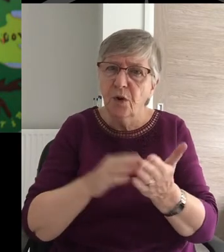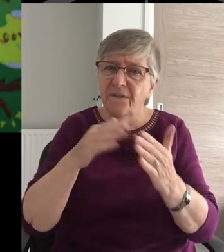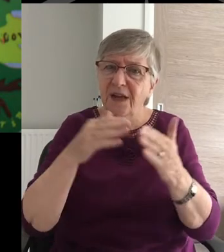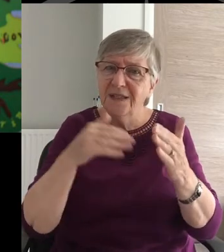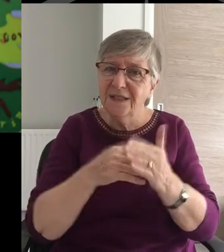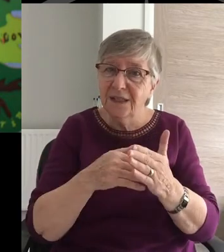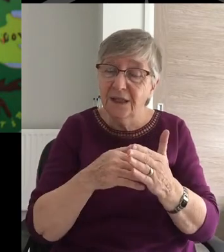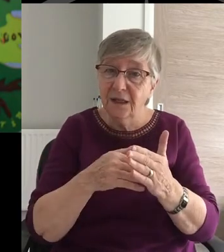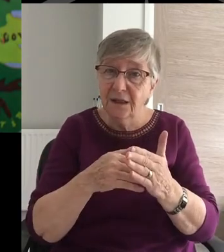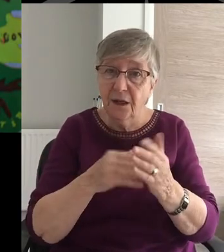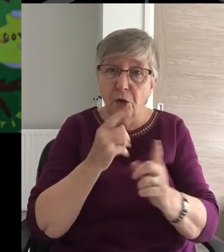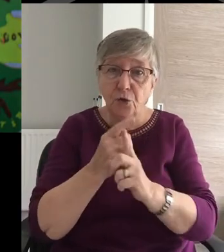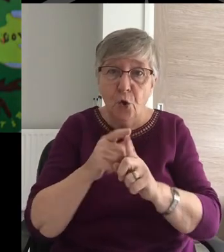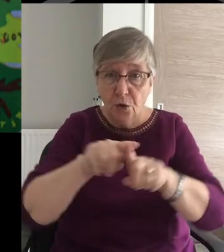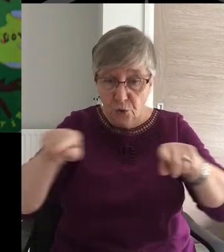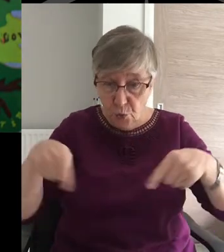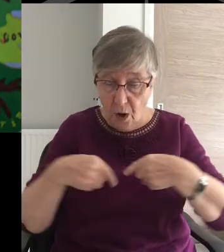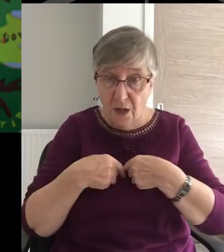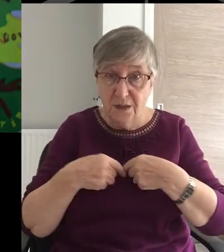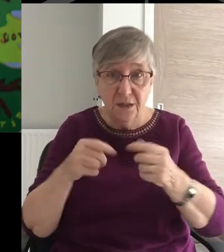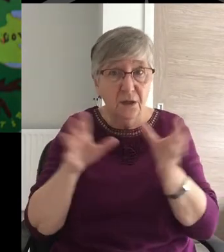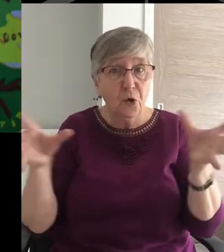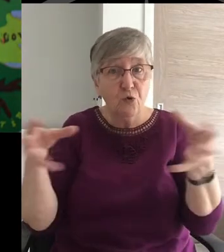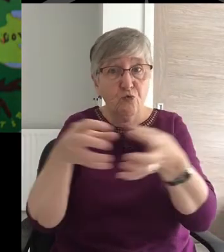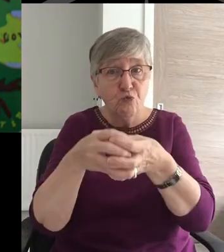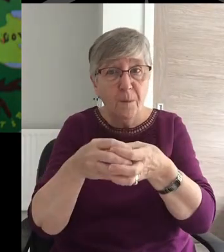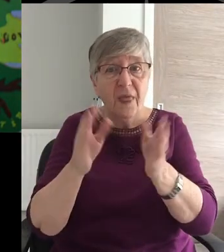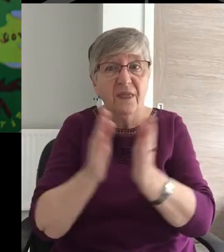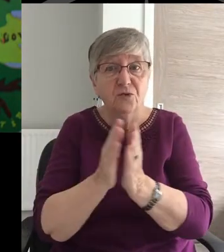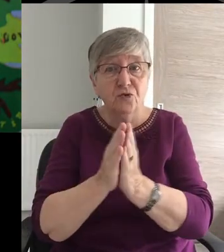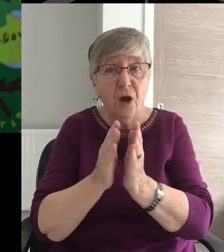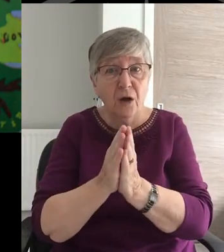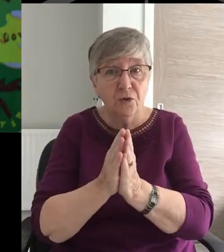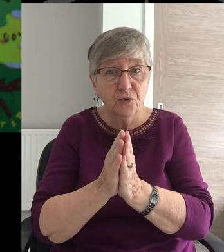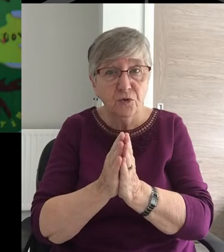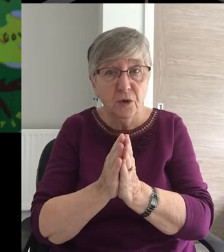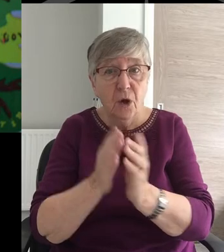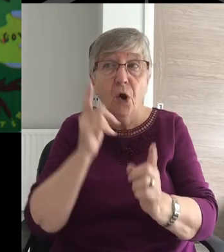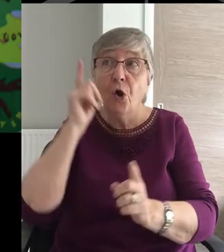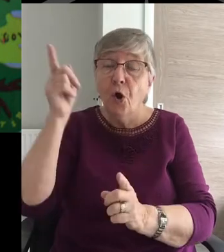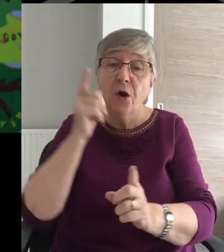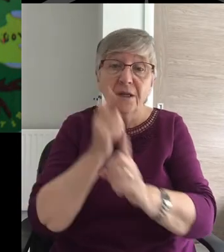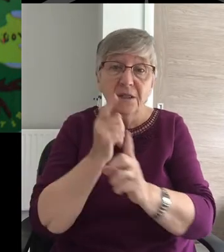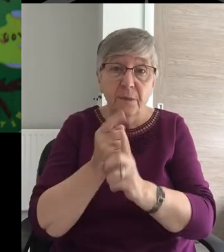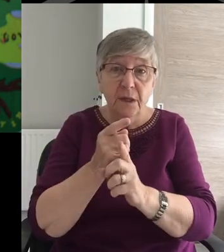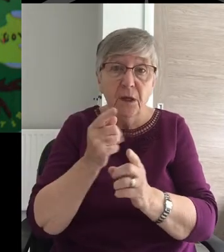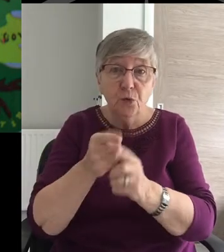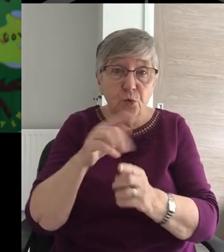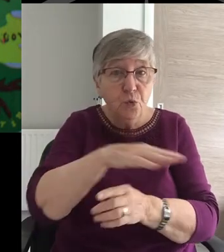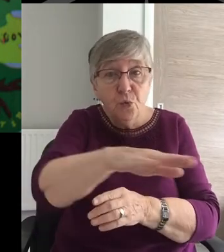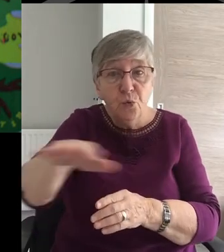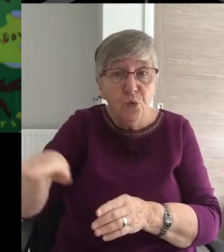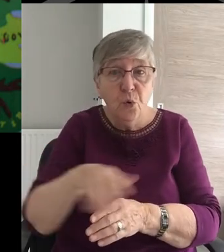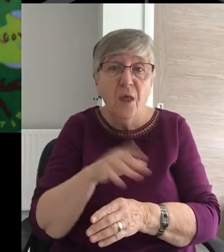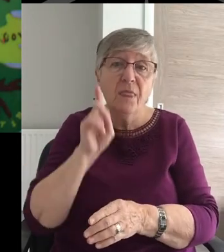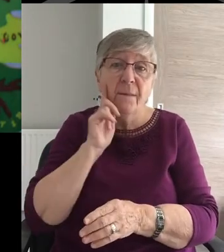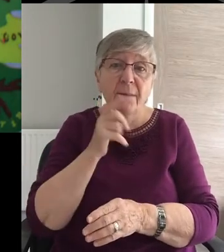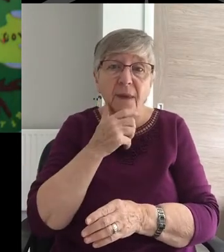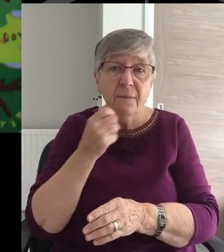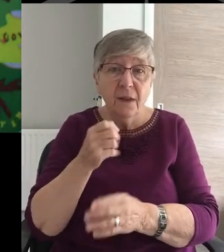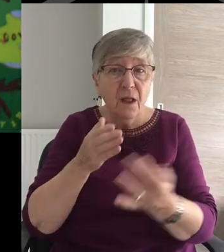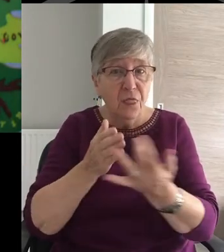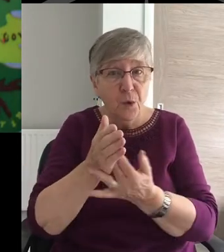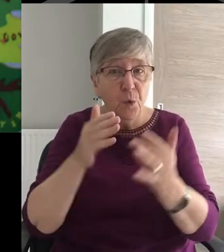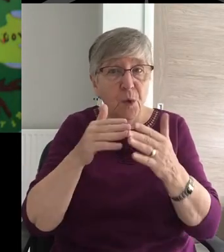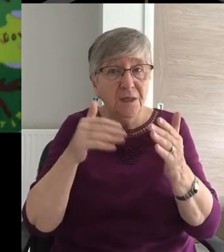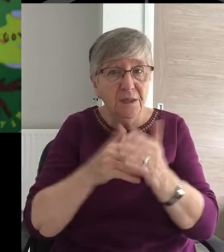speaks to us as a church, as a people. God is speaking to a people through Ezekiel. He is speaking about their